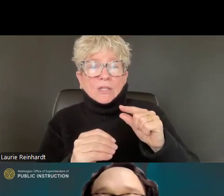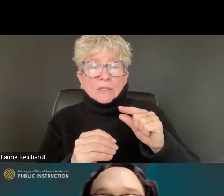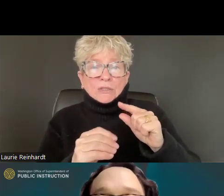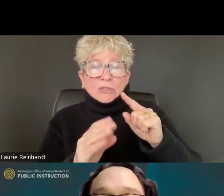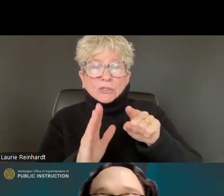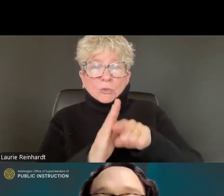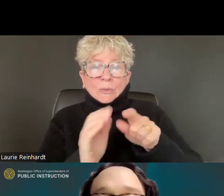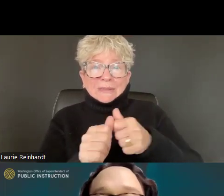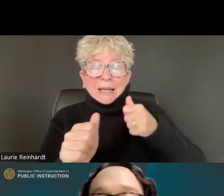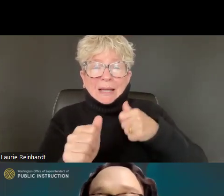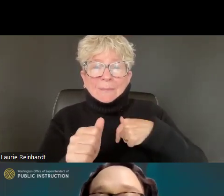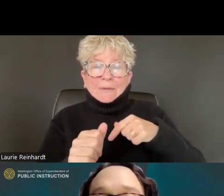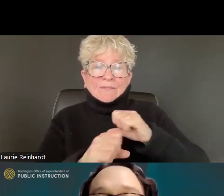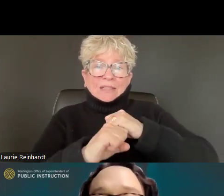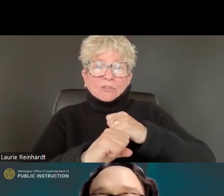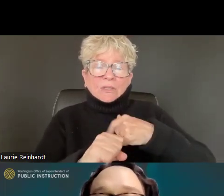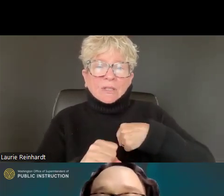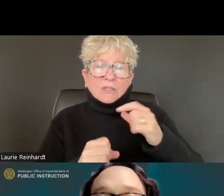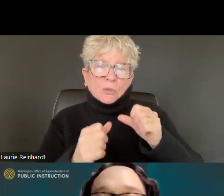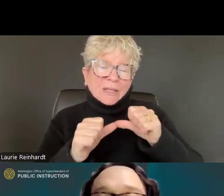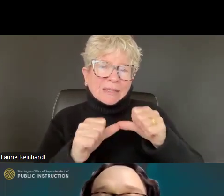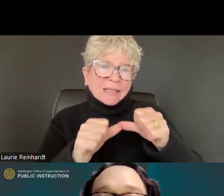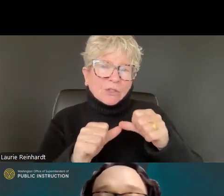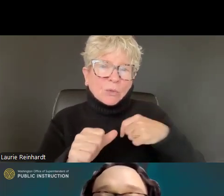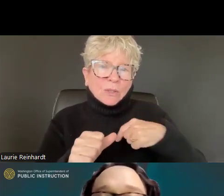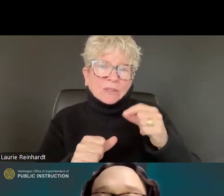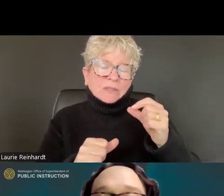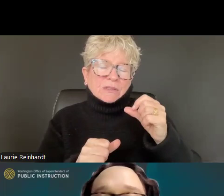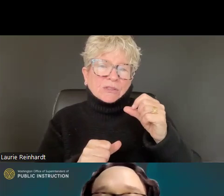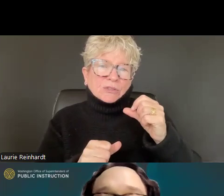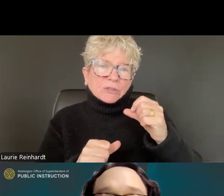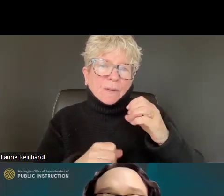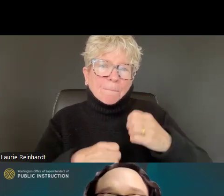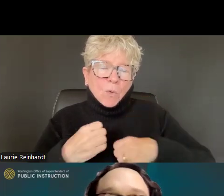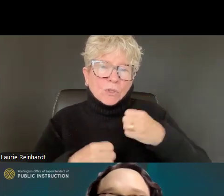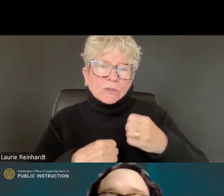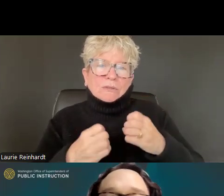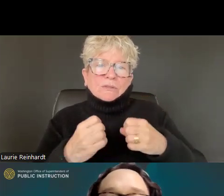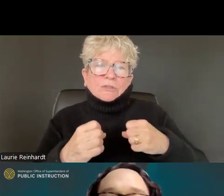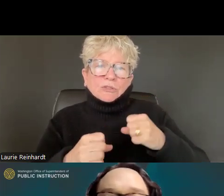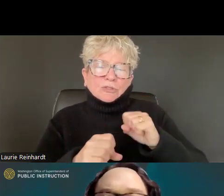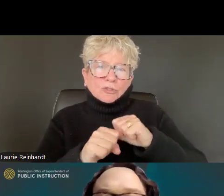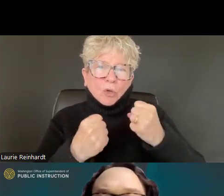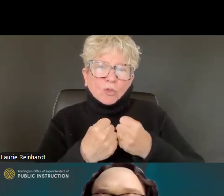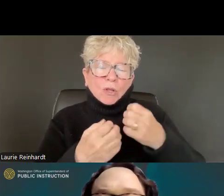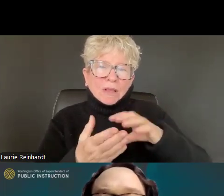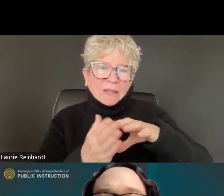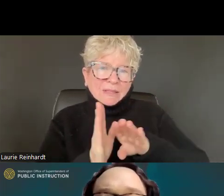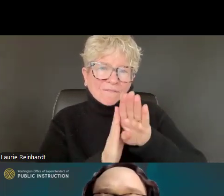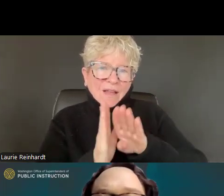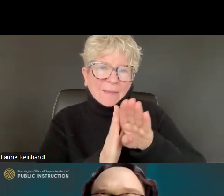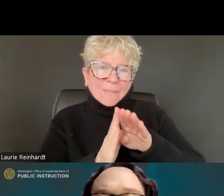can continue the social emotional development and maintain a healthy well-being. Now, I want to point